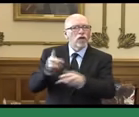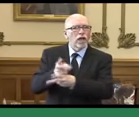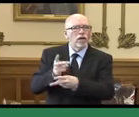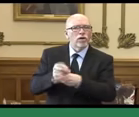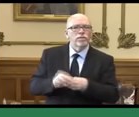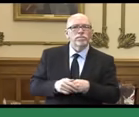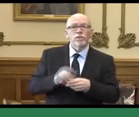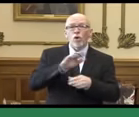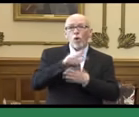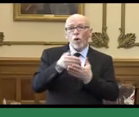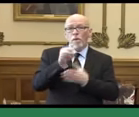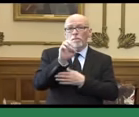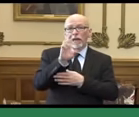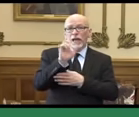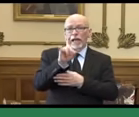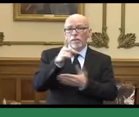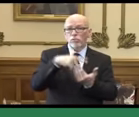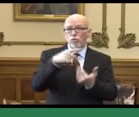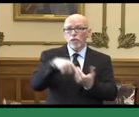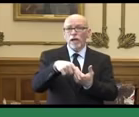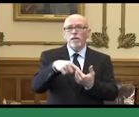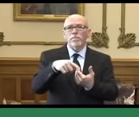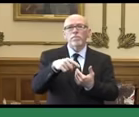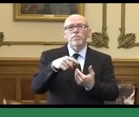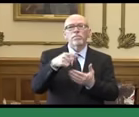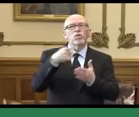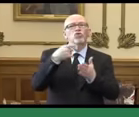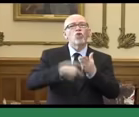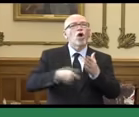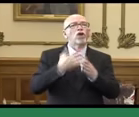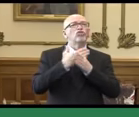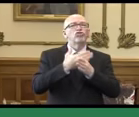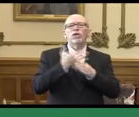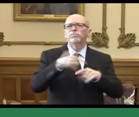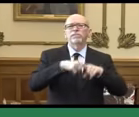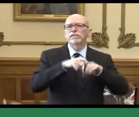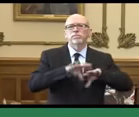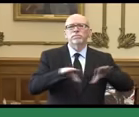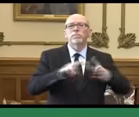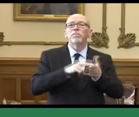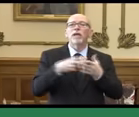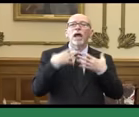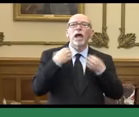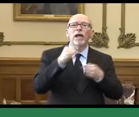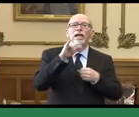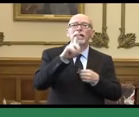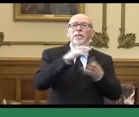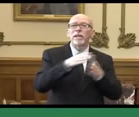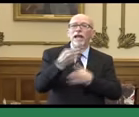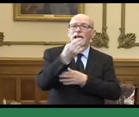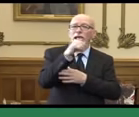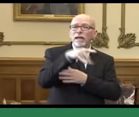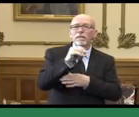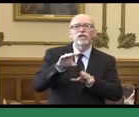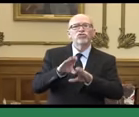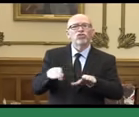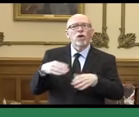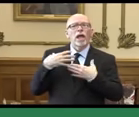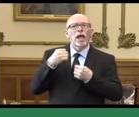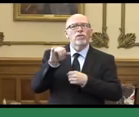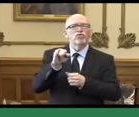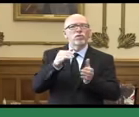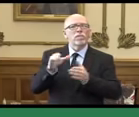all Medicaid programs, cost sharing is suspended. This includes the Healthy Indiana Plan and the Children's Health Insurance